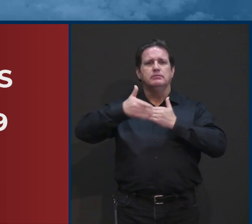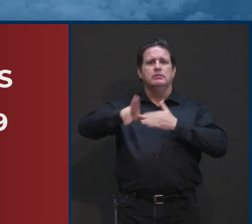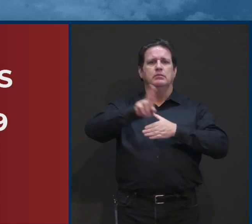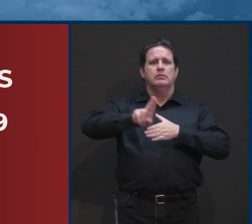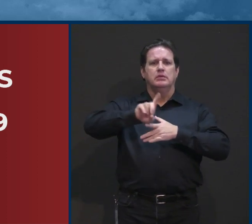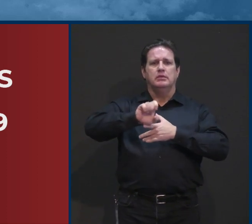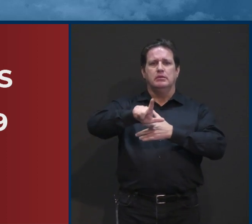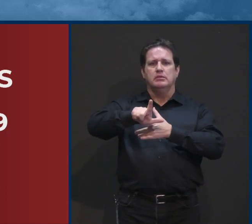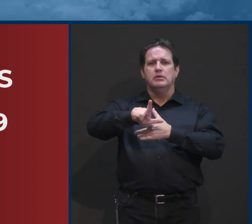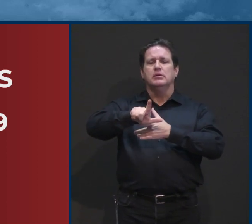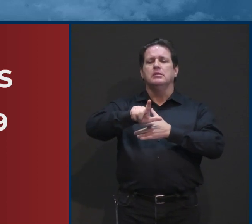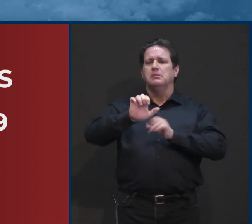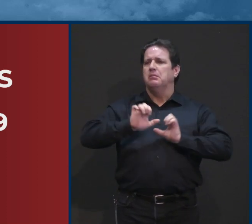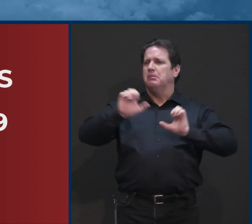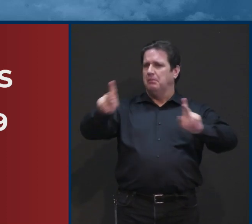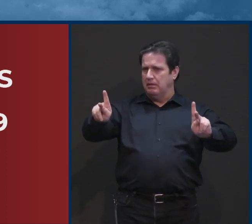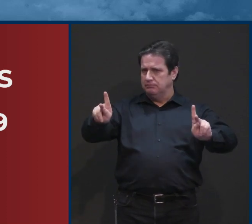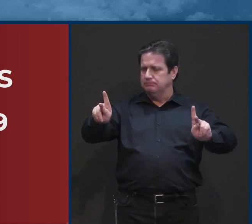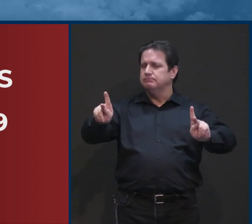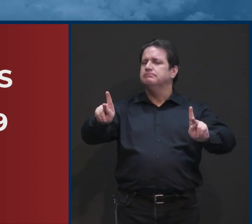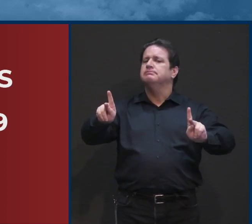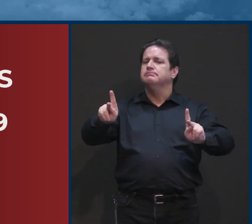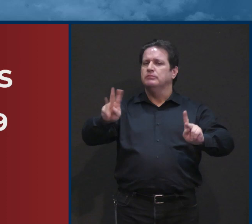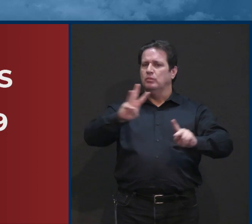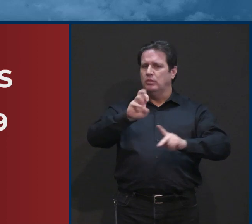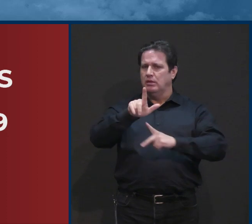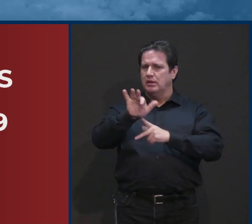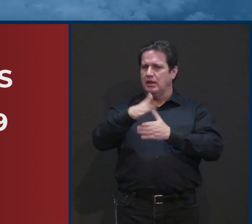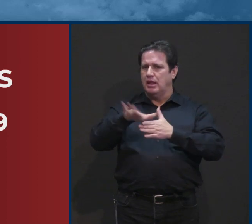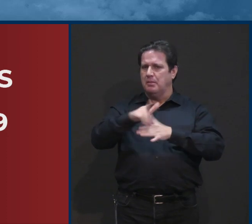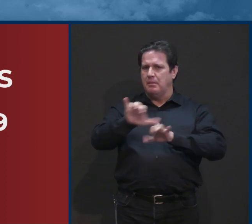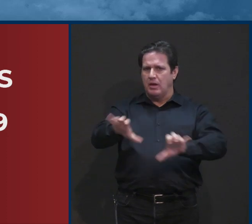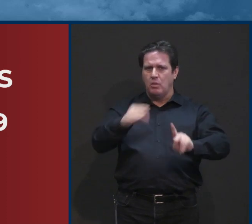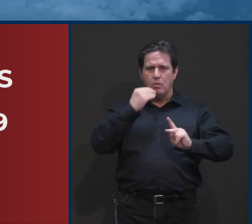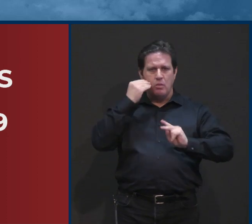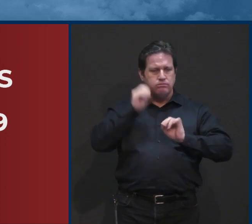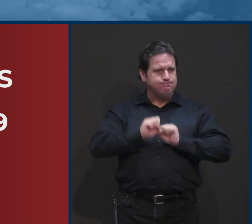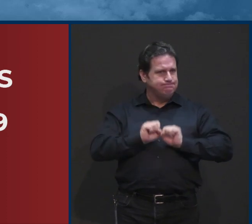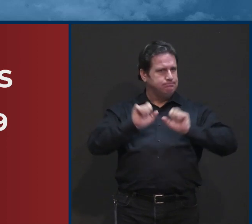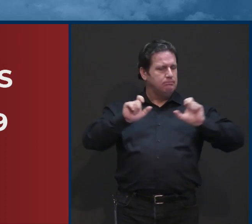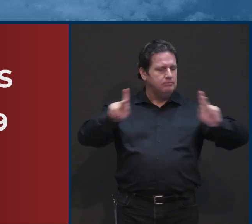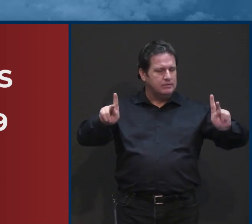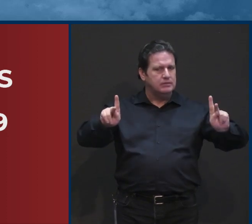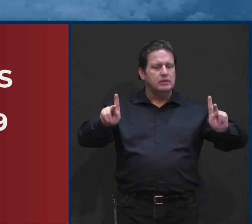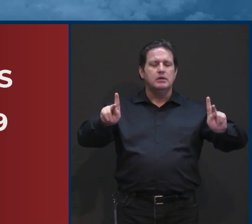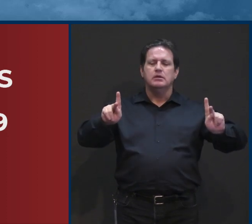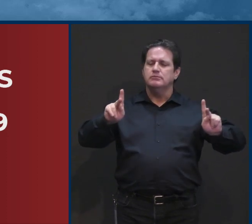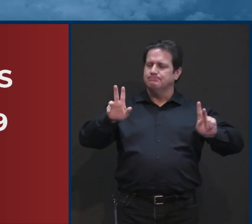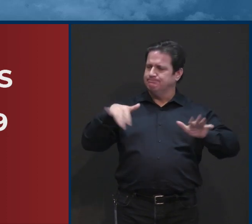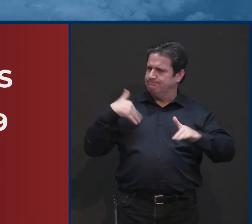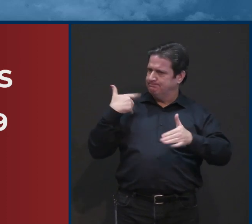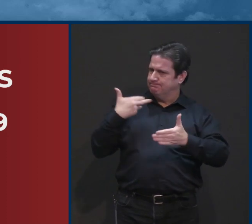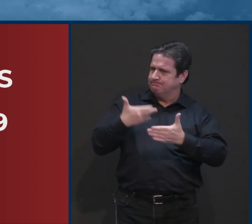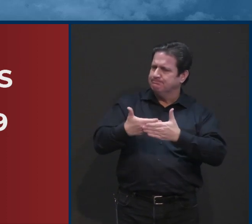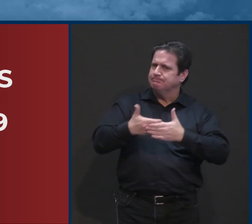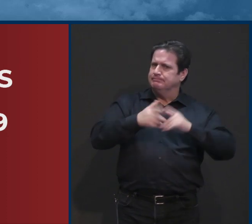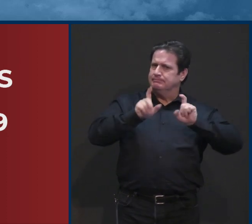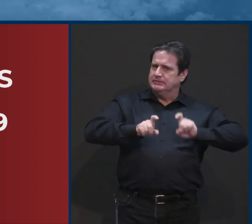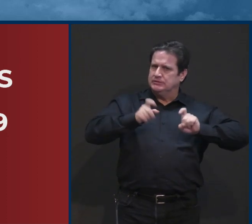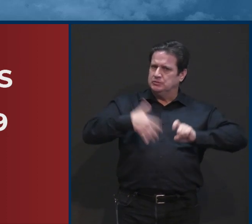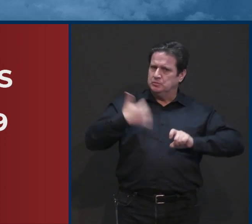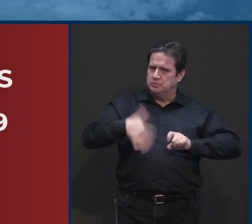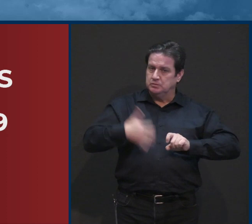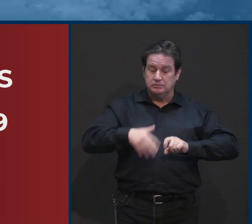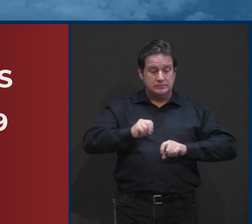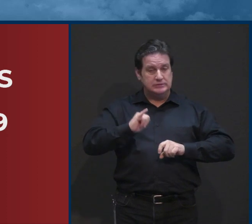Delaware, Delaware State University, and Wesley College and go back home. We've been doing an incredible amount of testing,